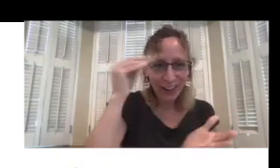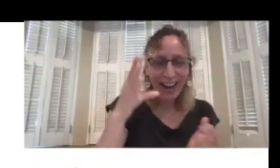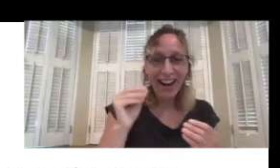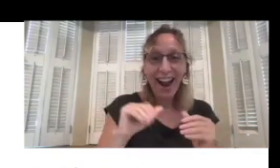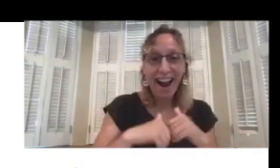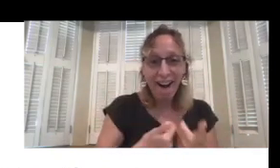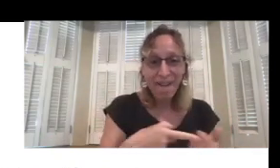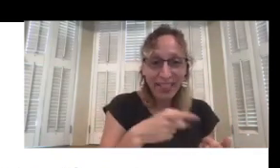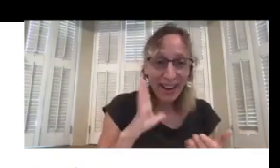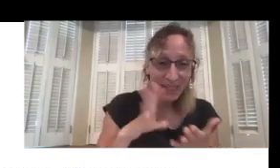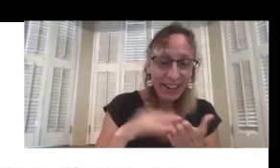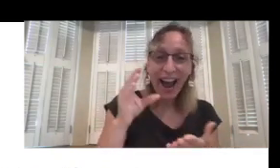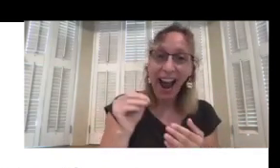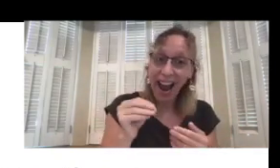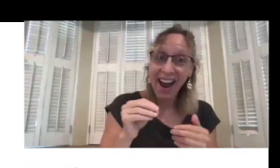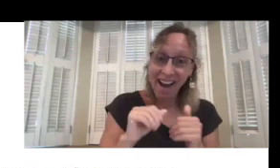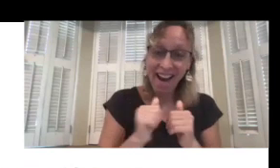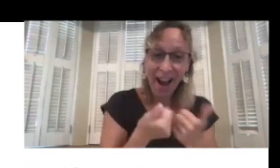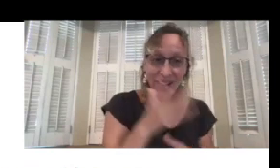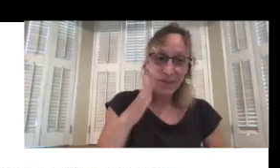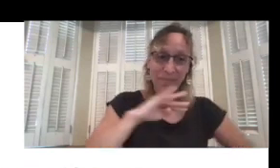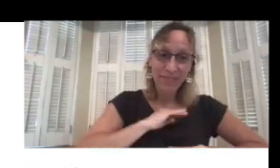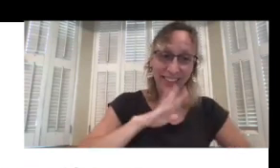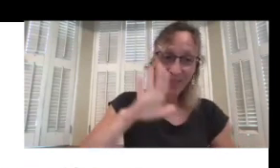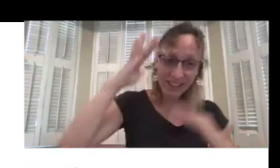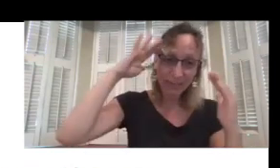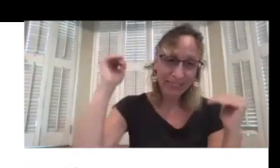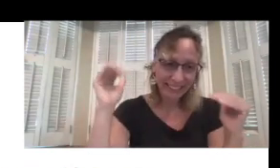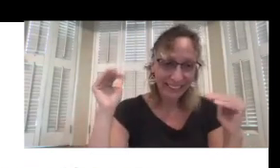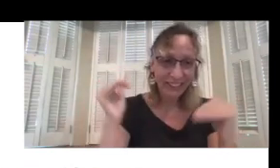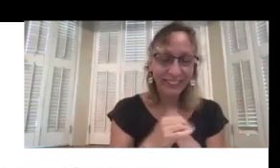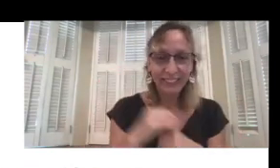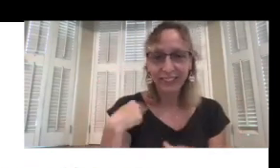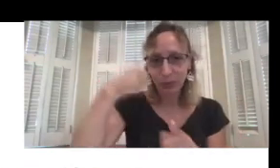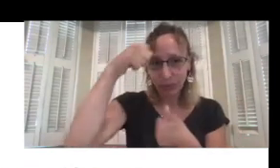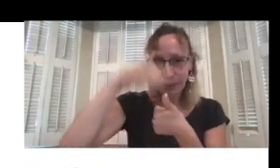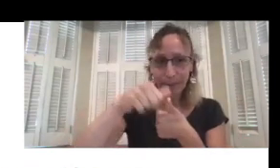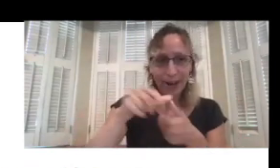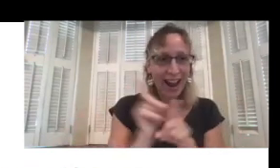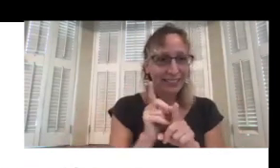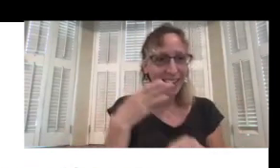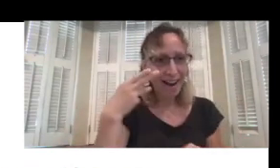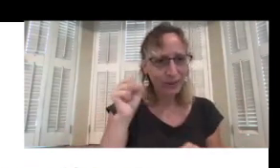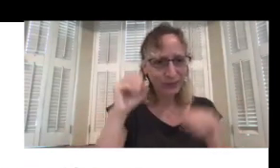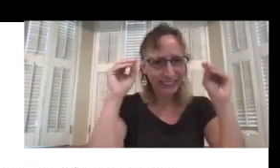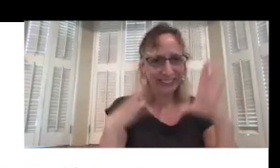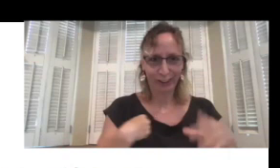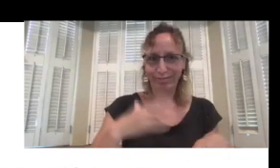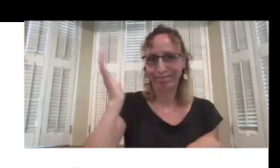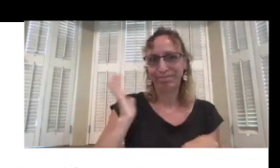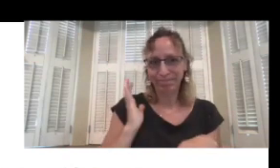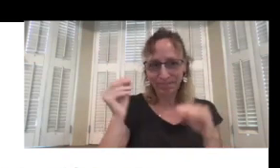role and control over what the student will learn in your classroom, how they will learn it, and how they will be able to meet your